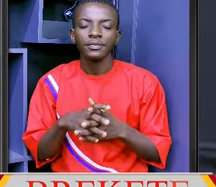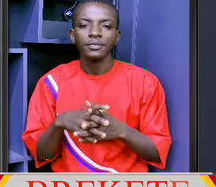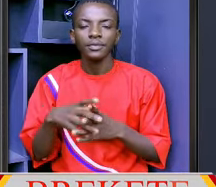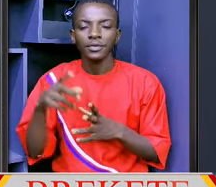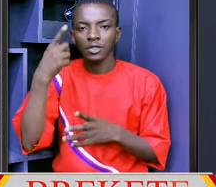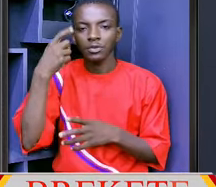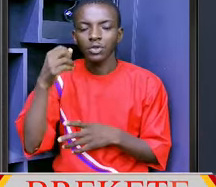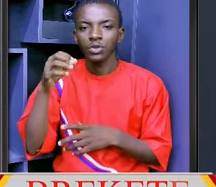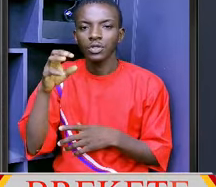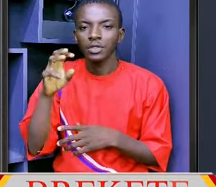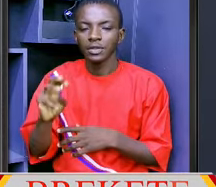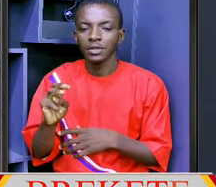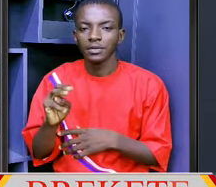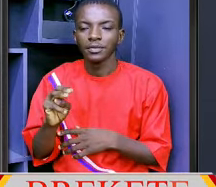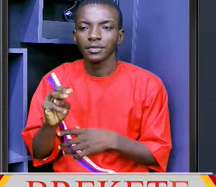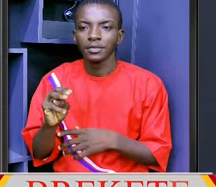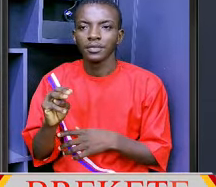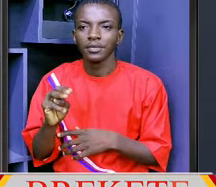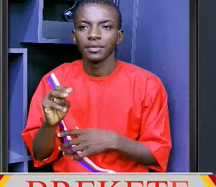because Nahim